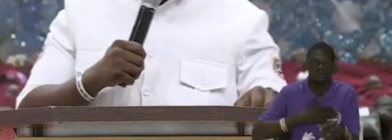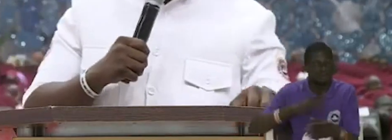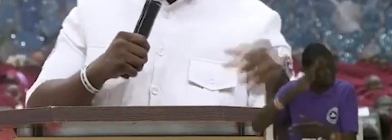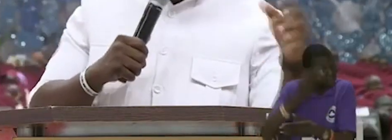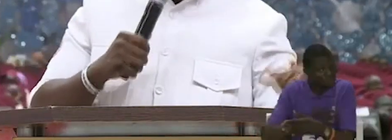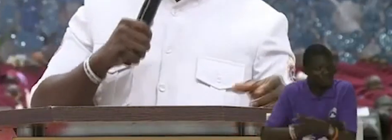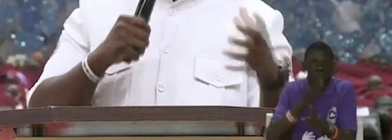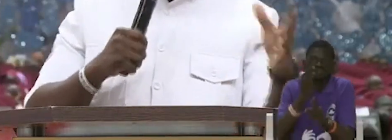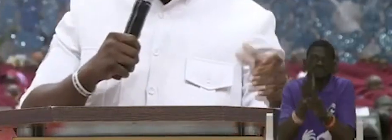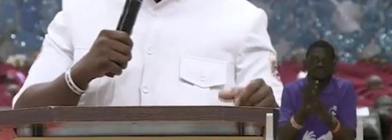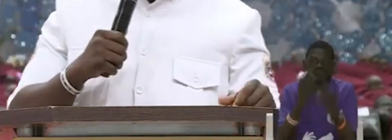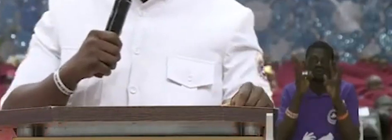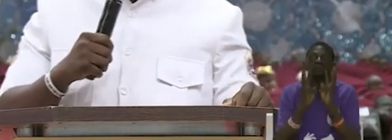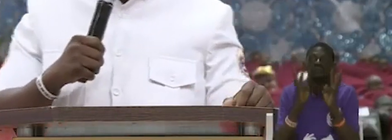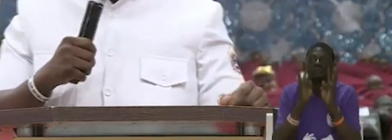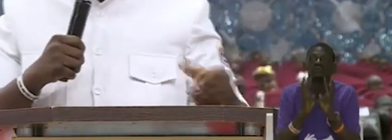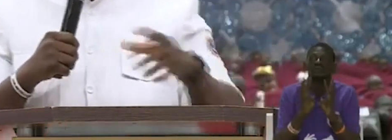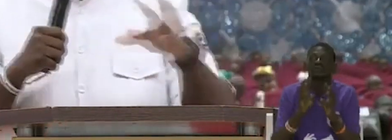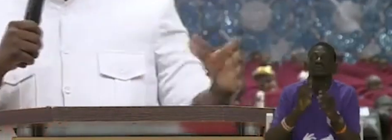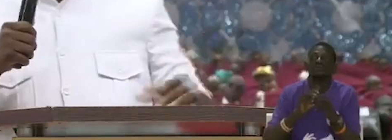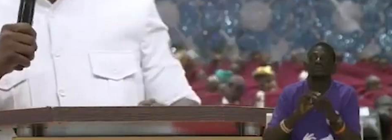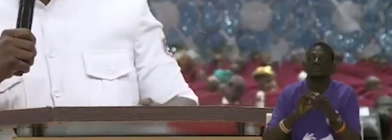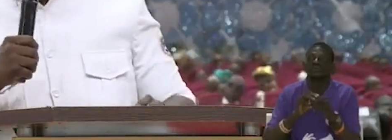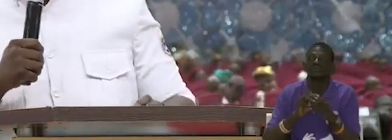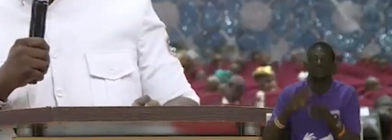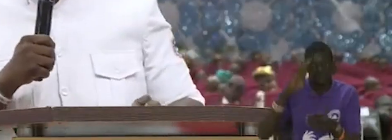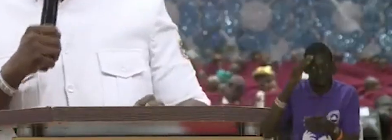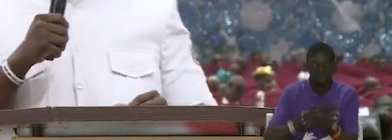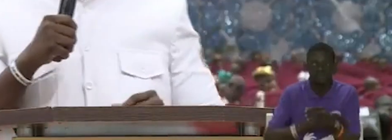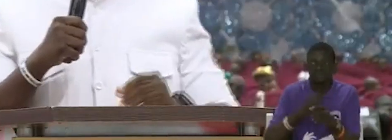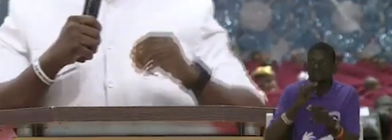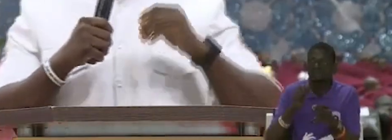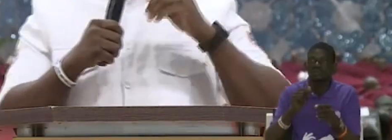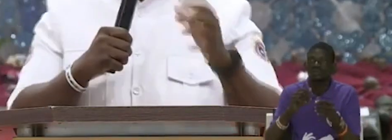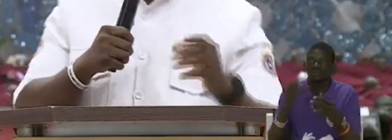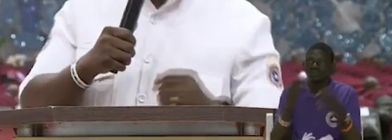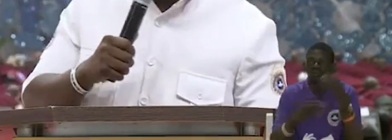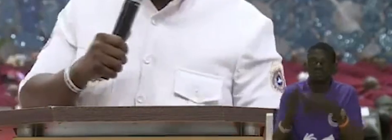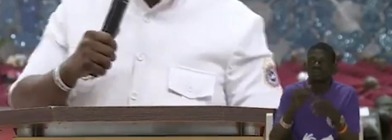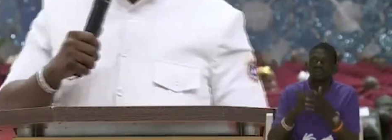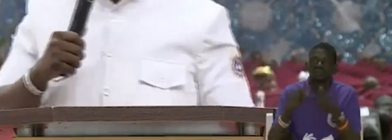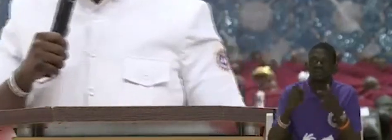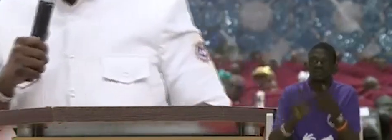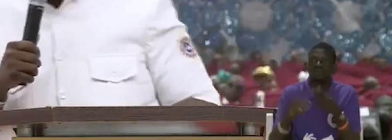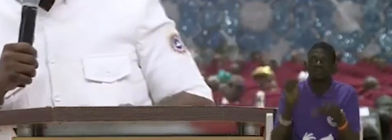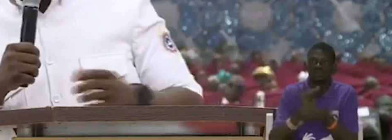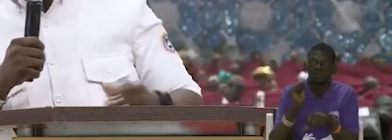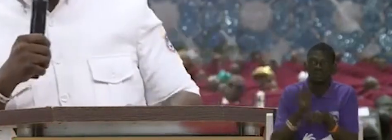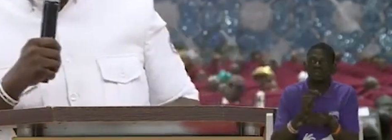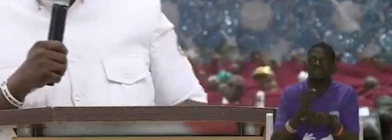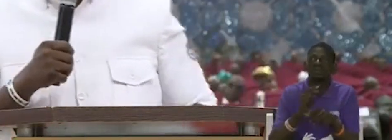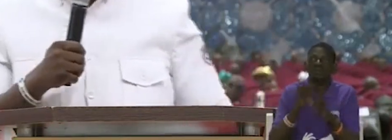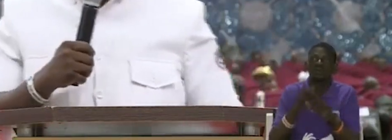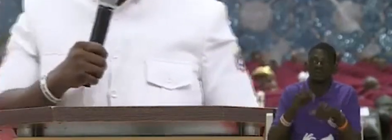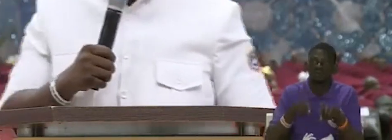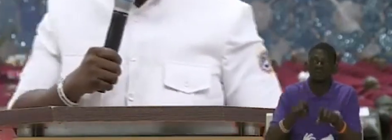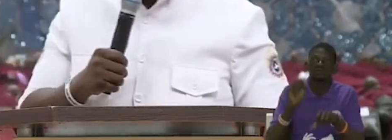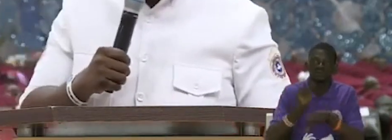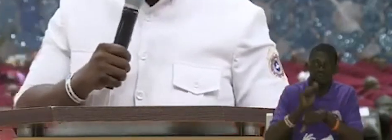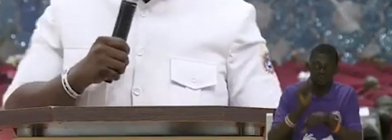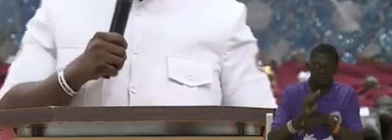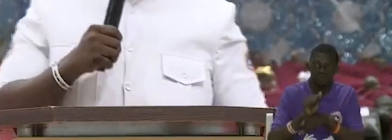was just with me as being a son. The son was obviously baffled, so he went on a walk. And while he was doing this